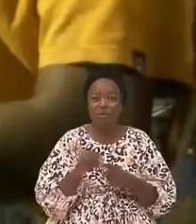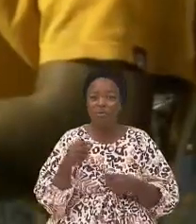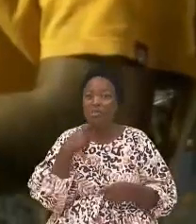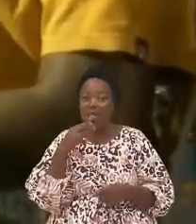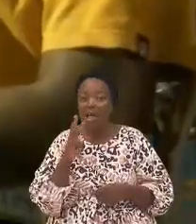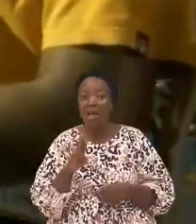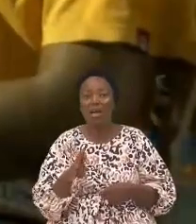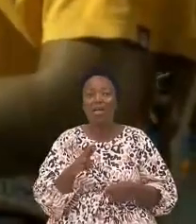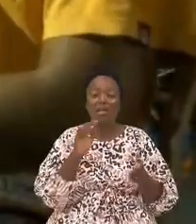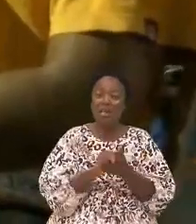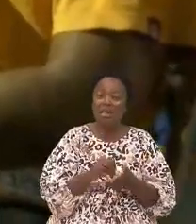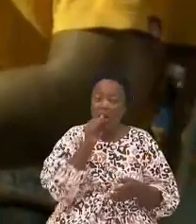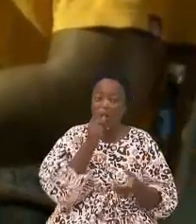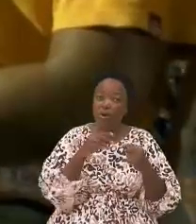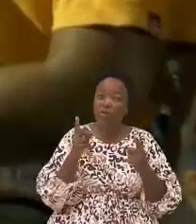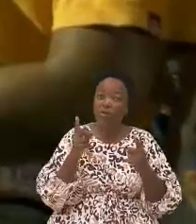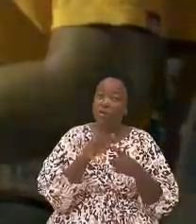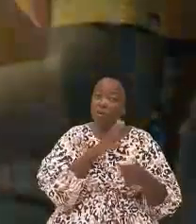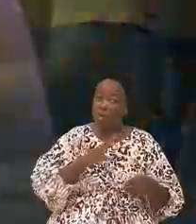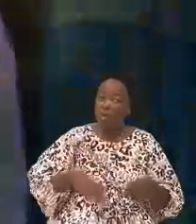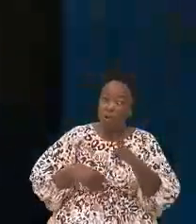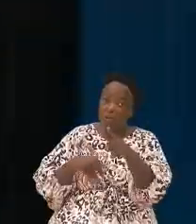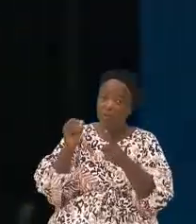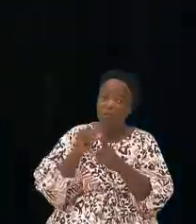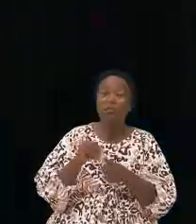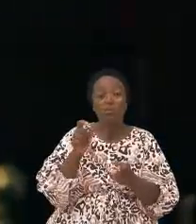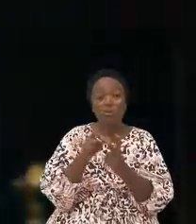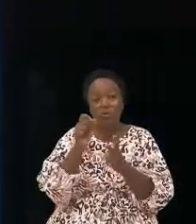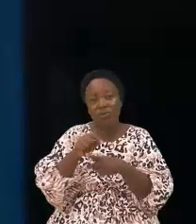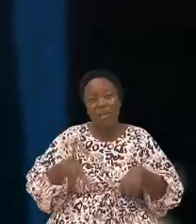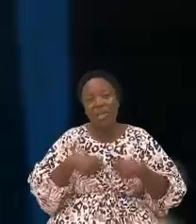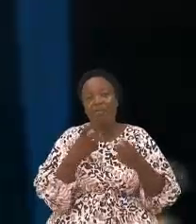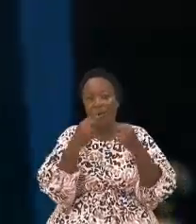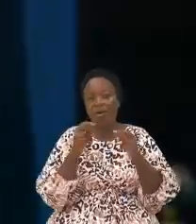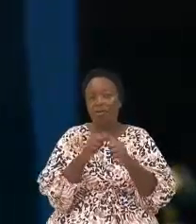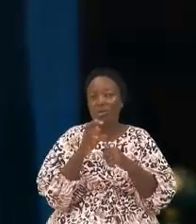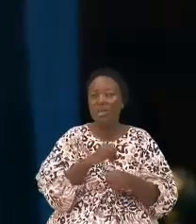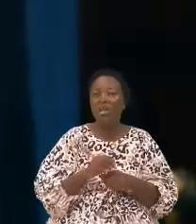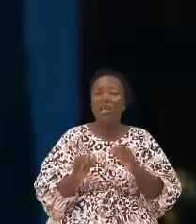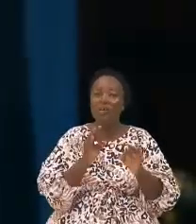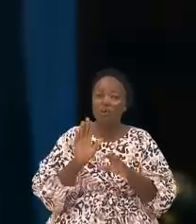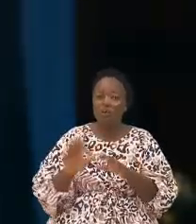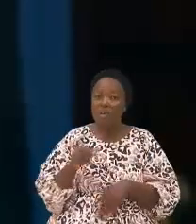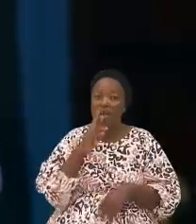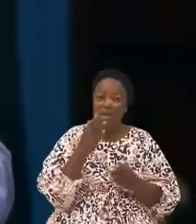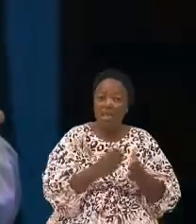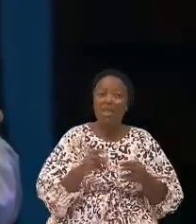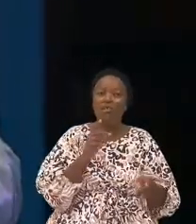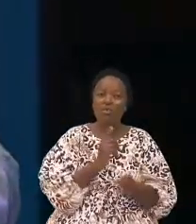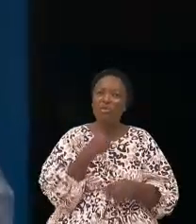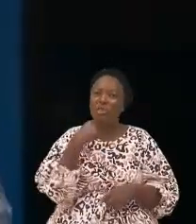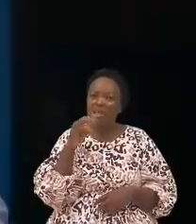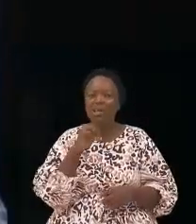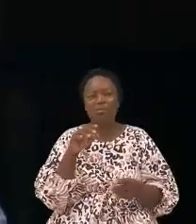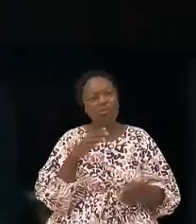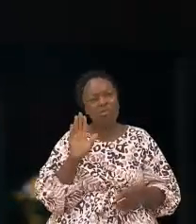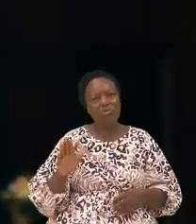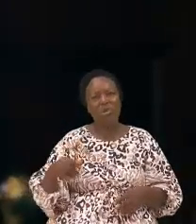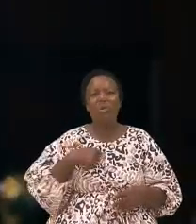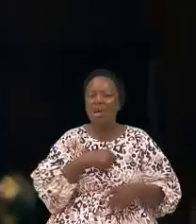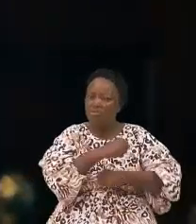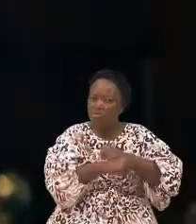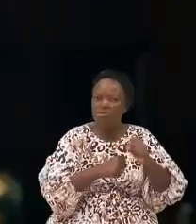dear too, I'm coming to Christ. Choose life, come to Christ. If your children are there, influence your children and